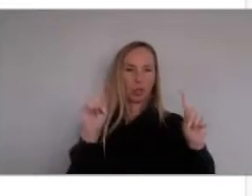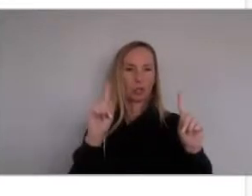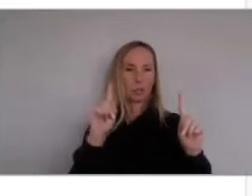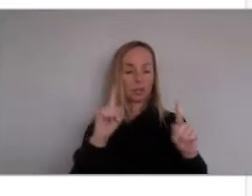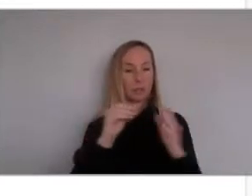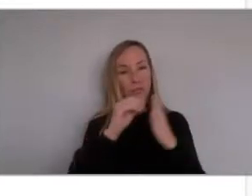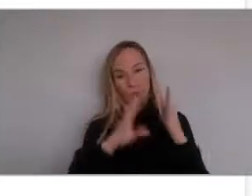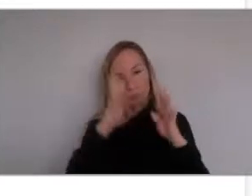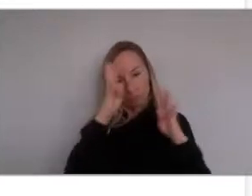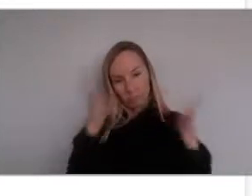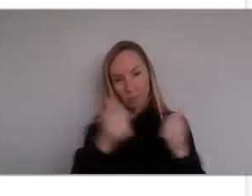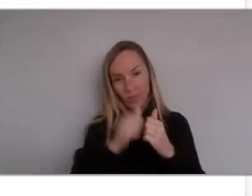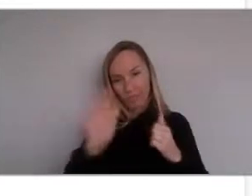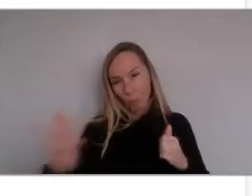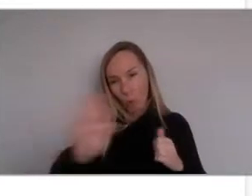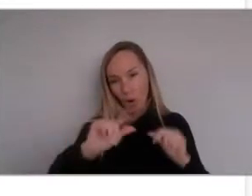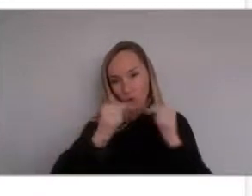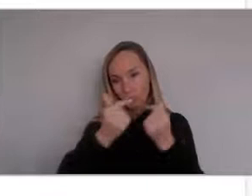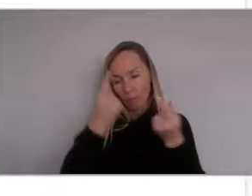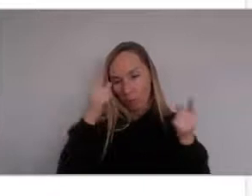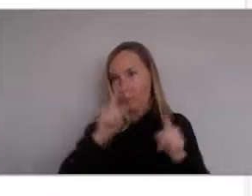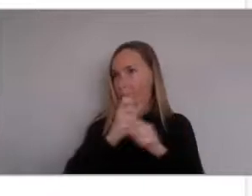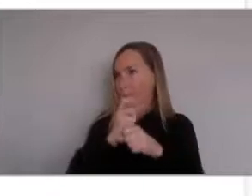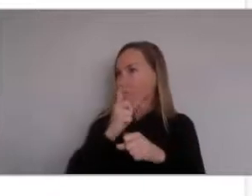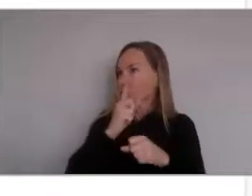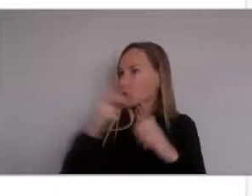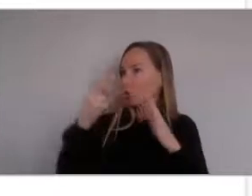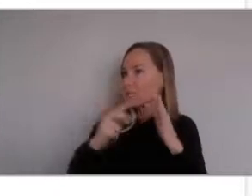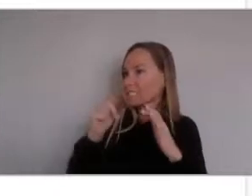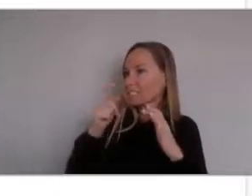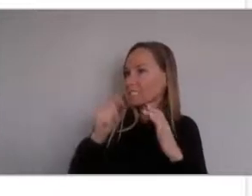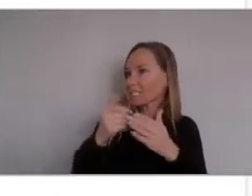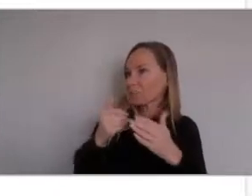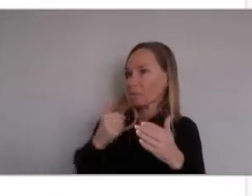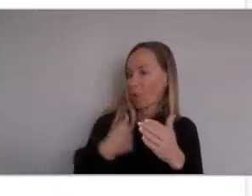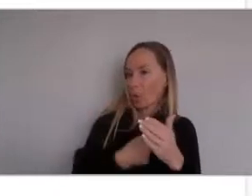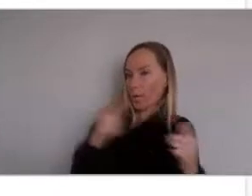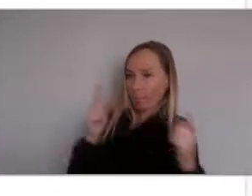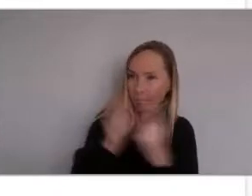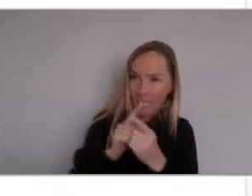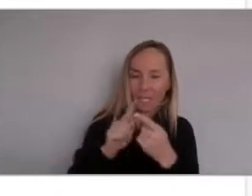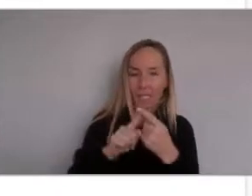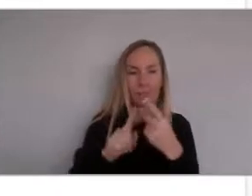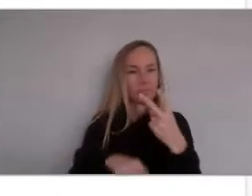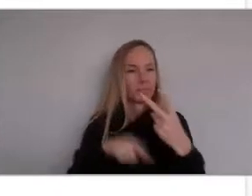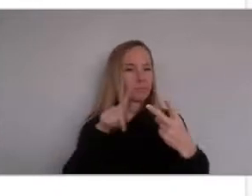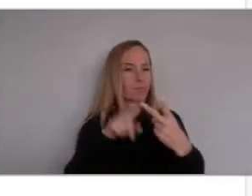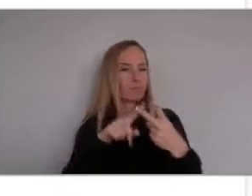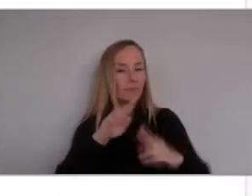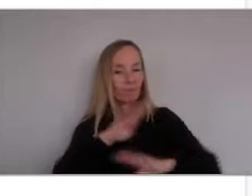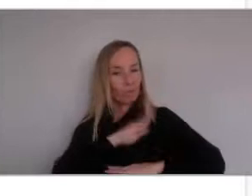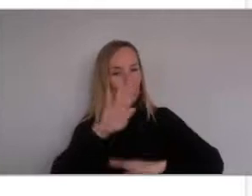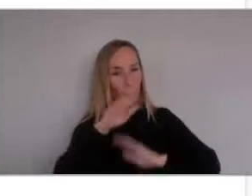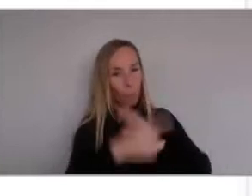students come up with group agreements like, make sure you read the text before we meet. Make sure, you fulfill